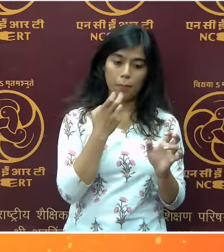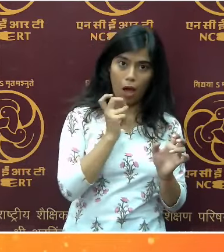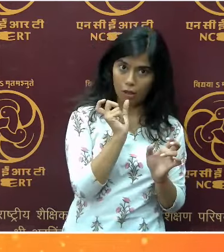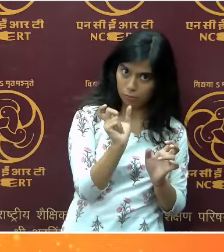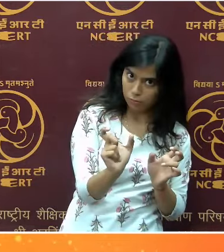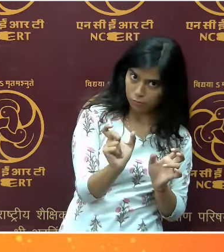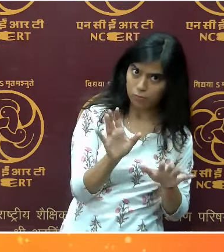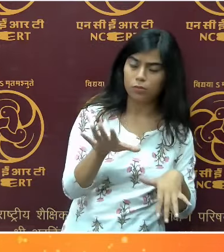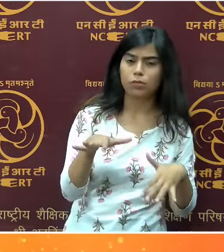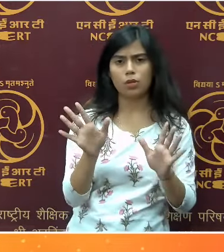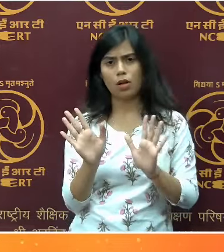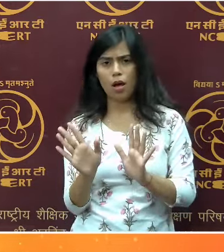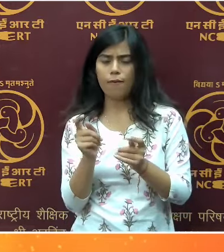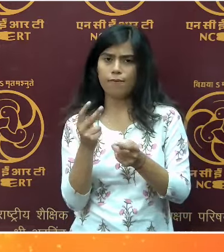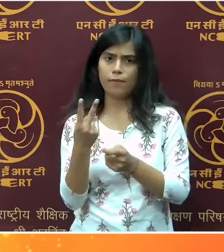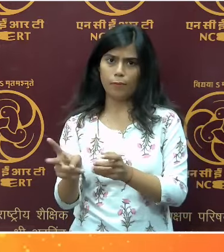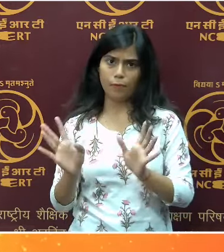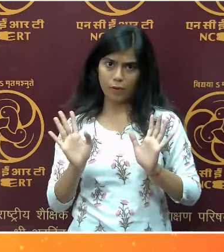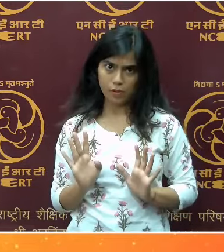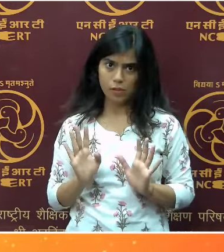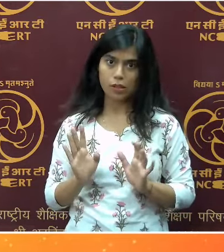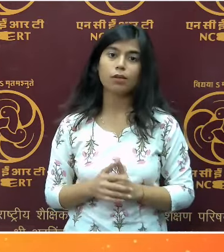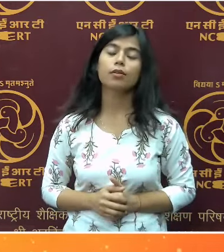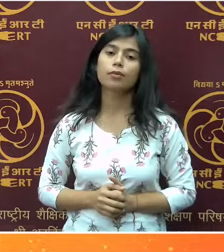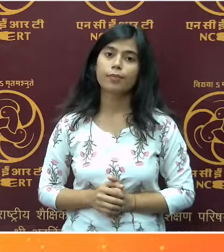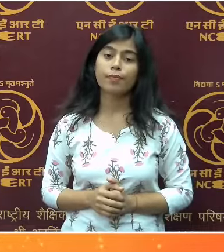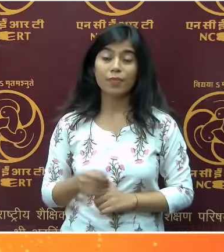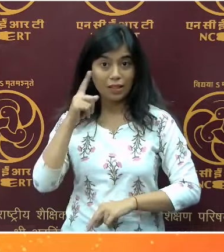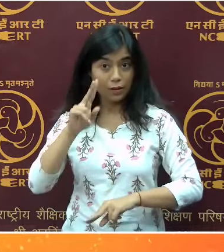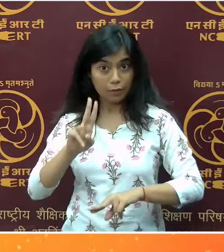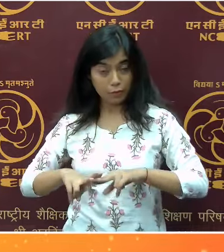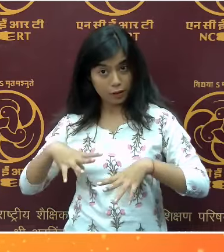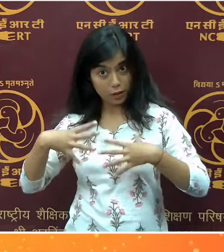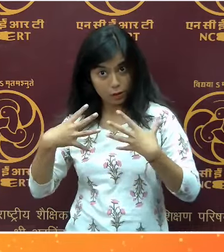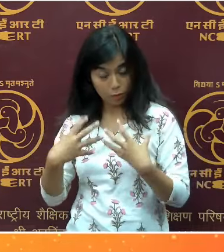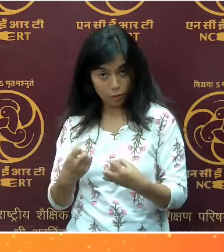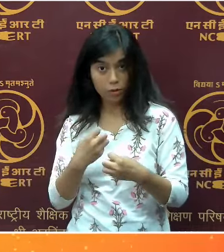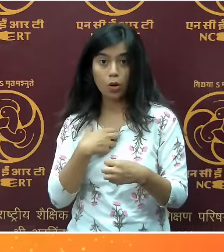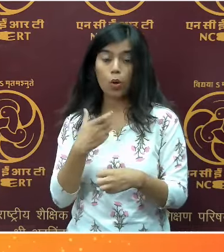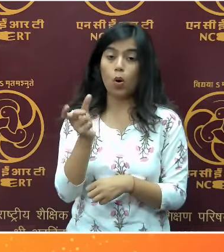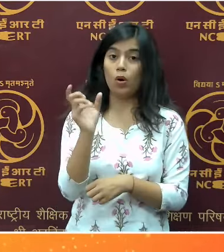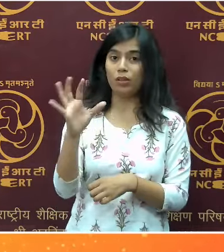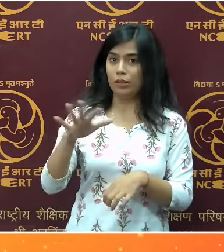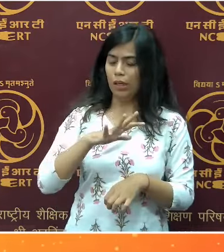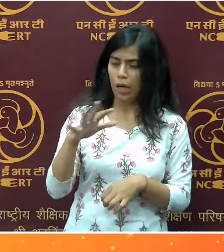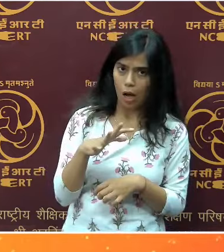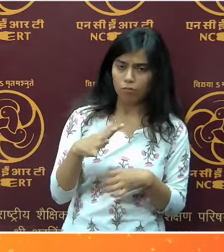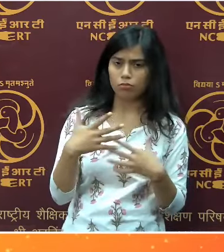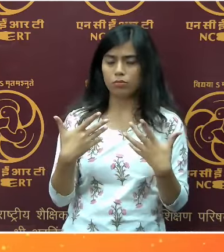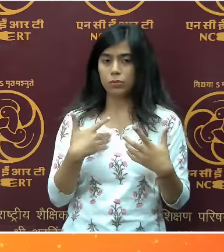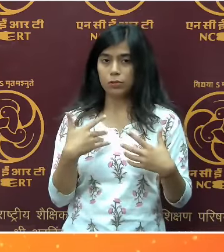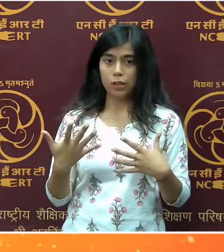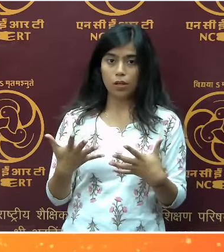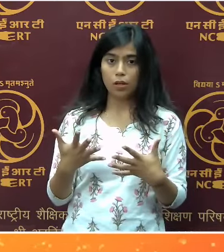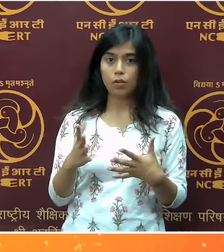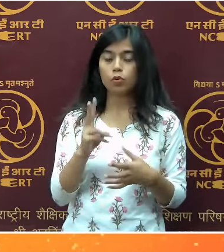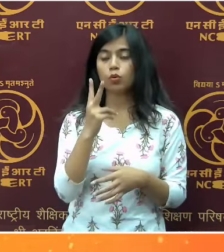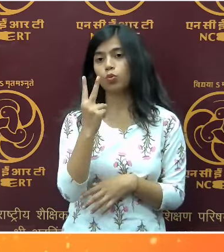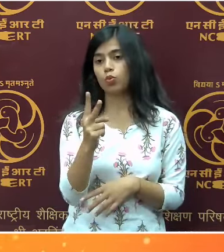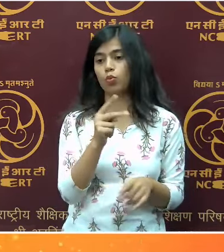there is potential difference. So if we need current, there should be potential difference between any 2 points.